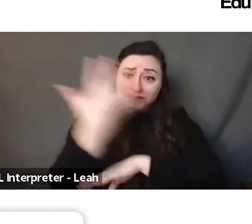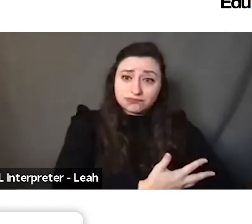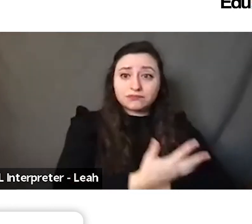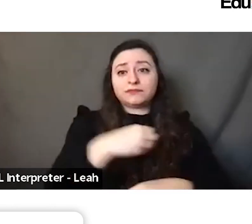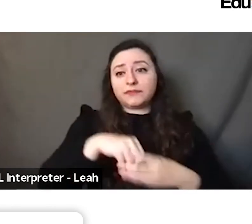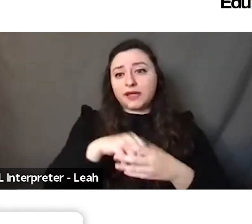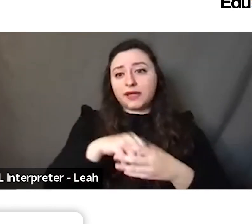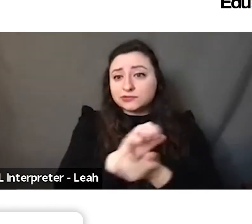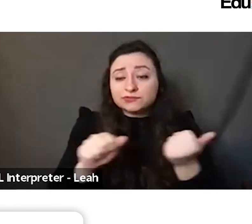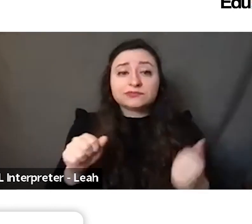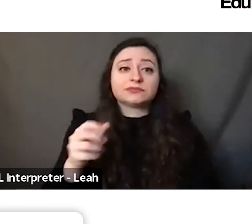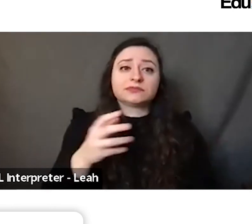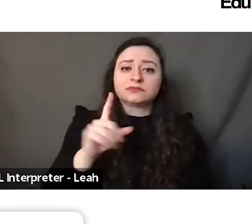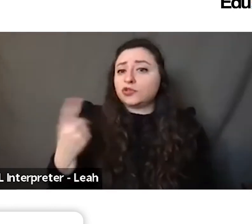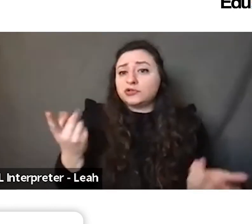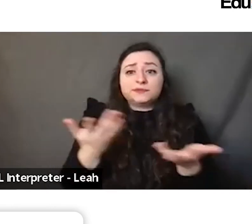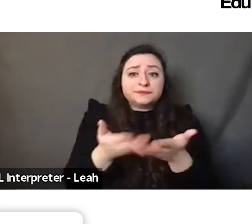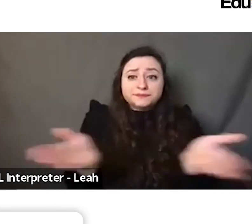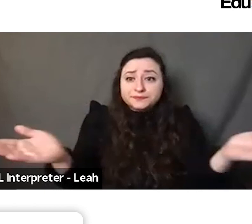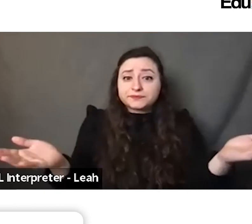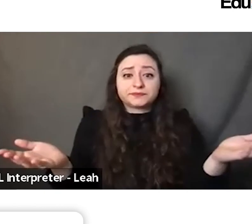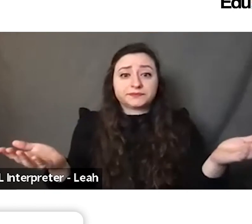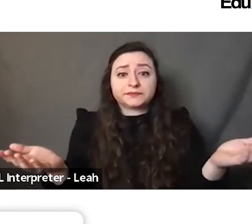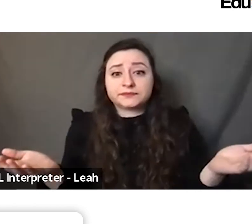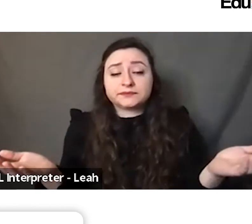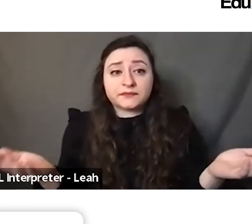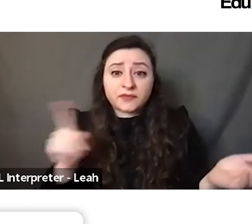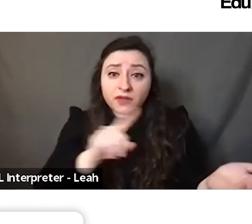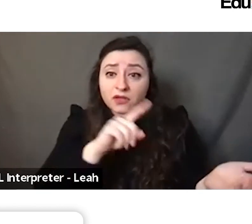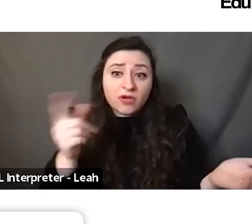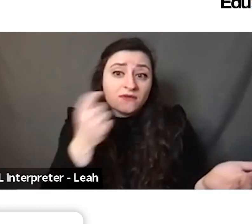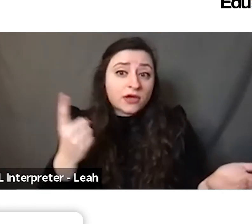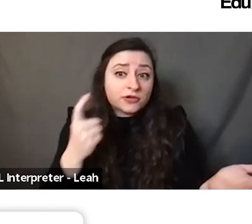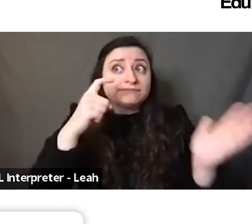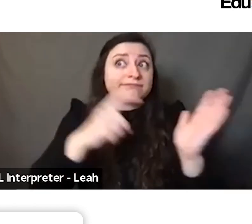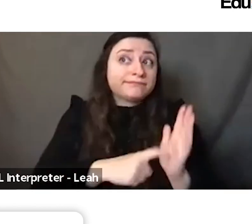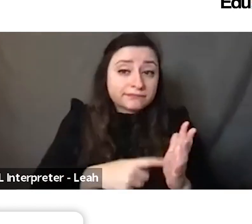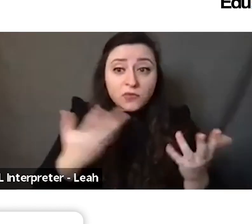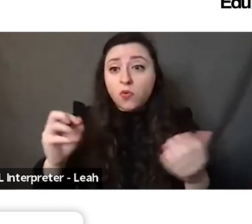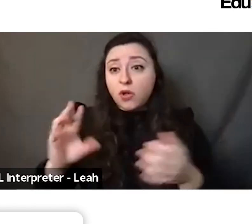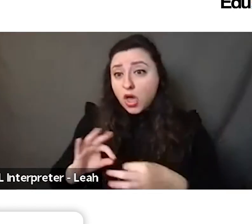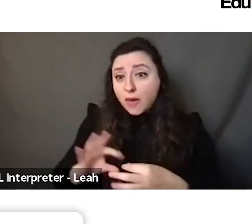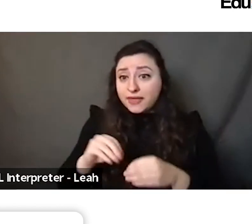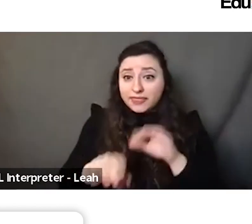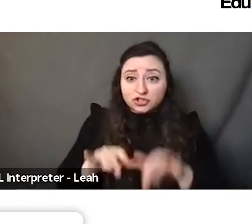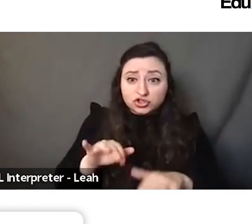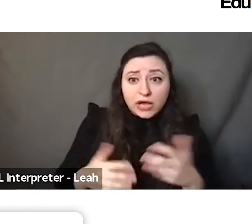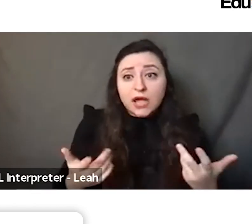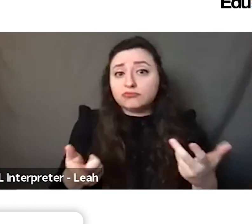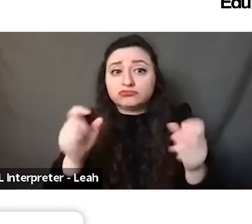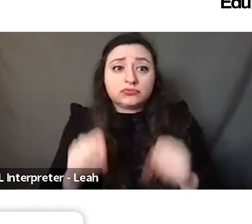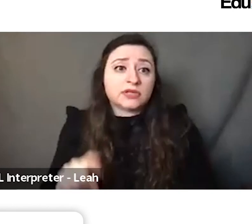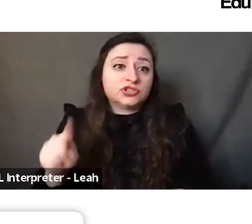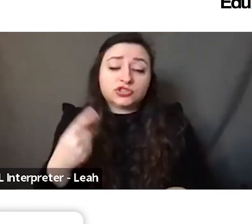rainforest. Just opening it up to you all. Is there a question that caught your attention or a comment from the chat? Can you just,